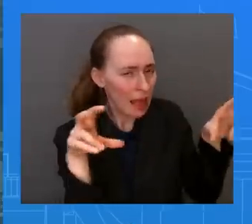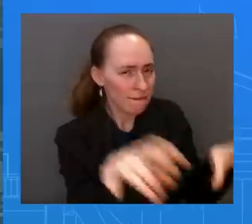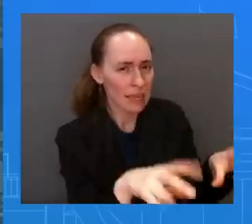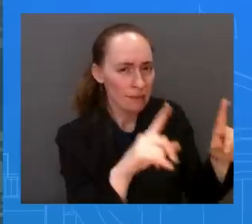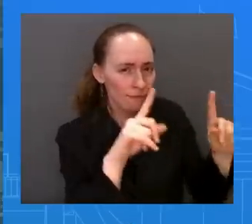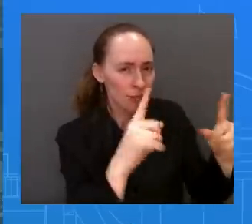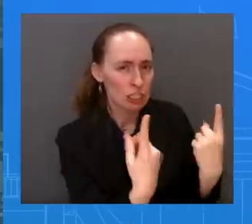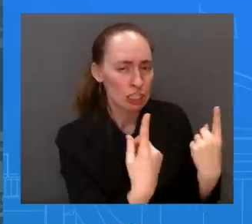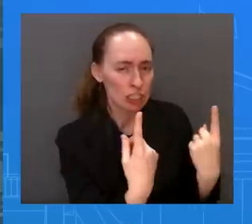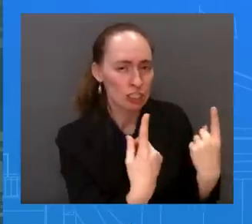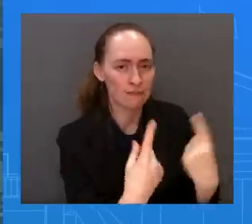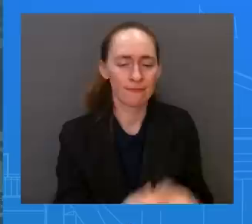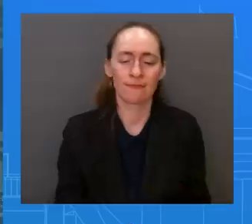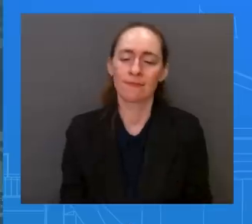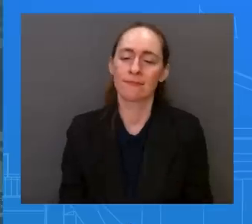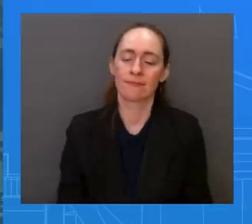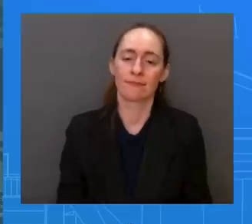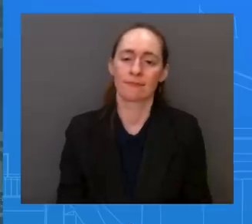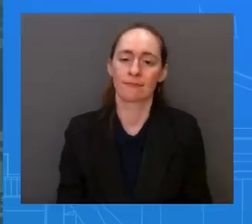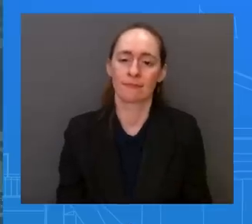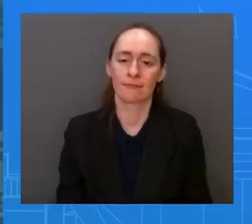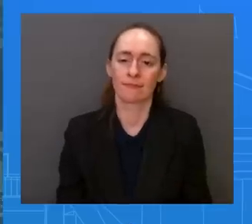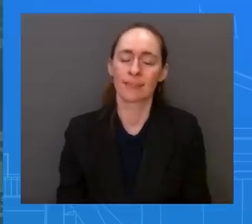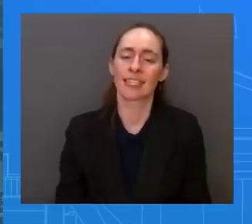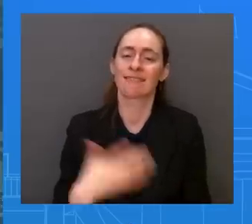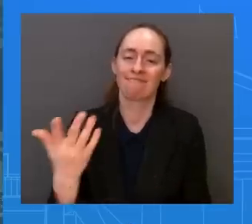something that you're going to continue to hear from him,